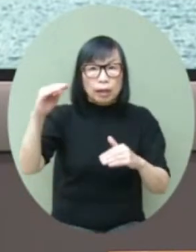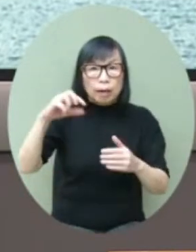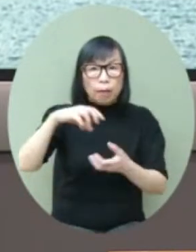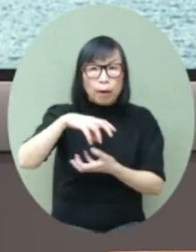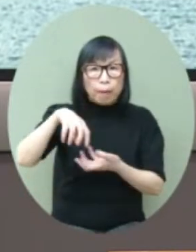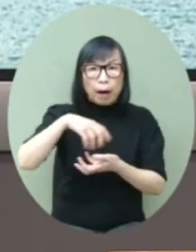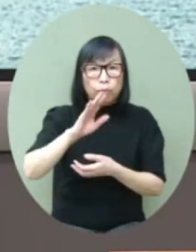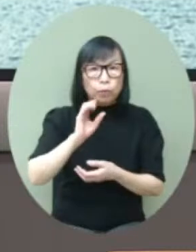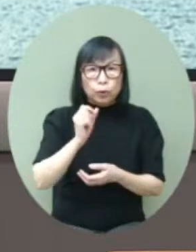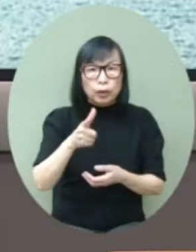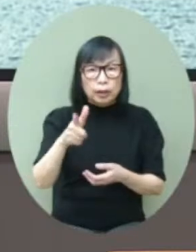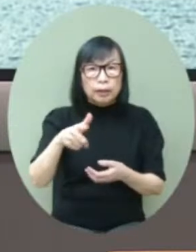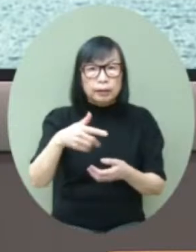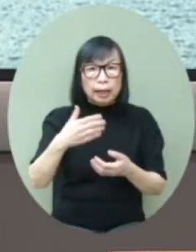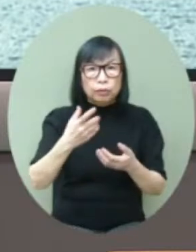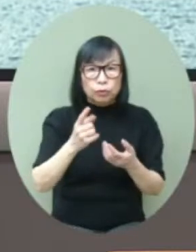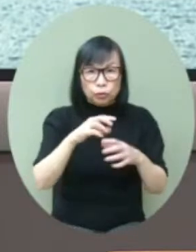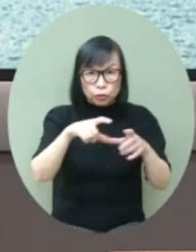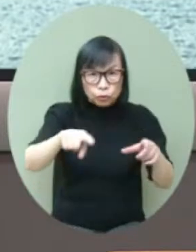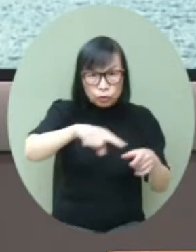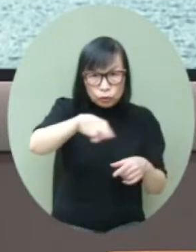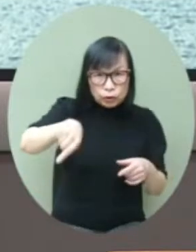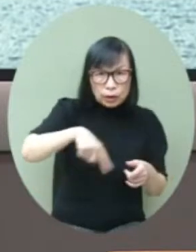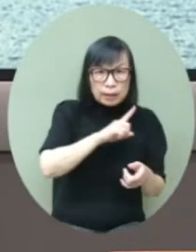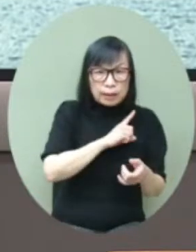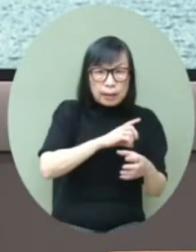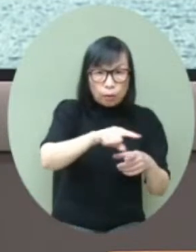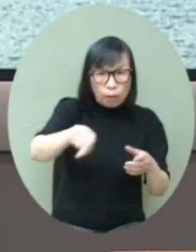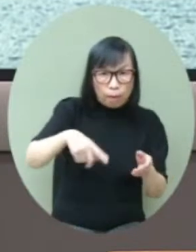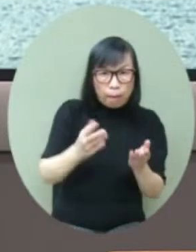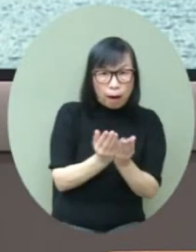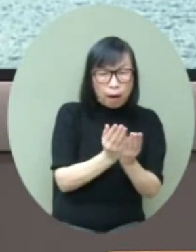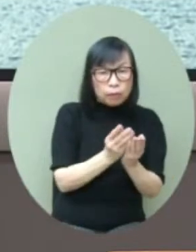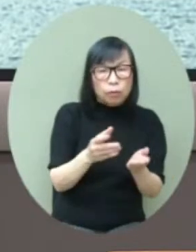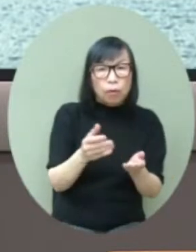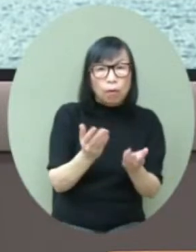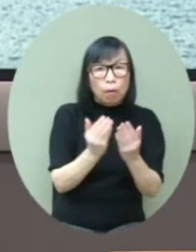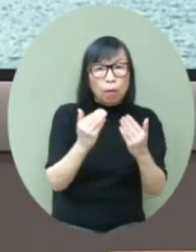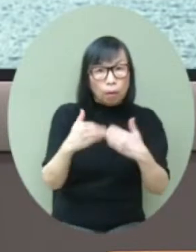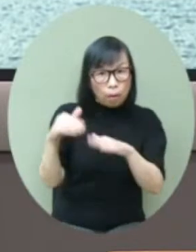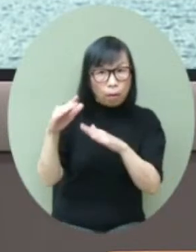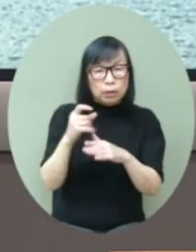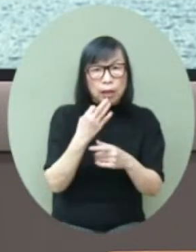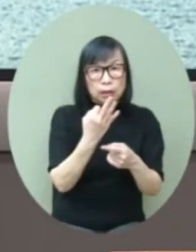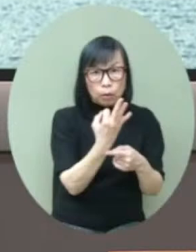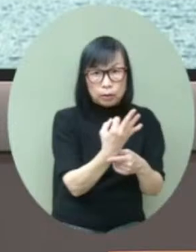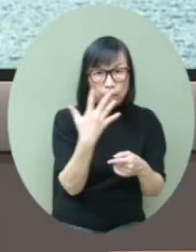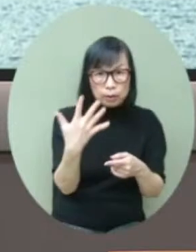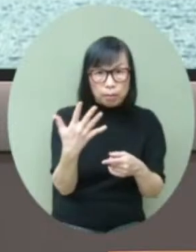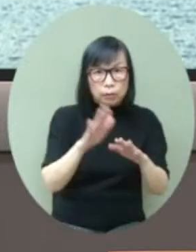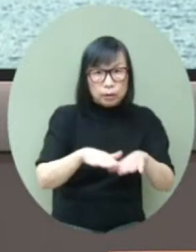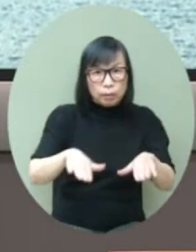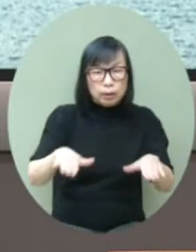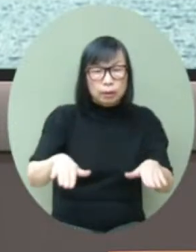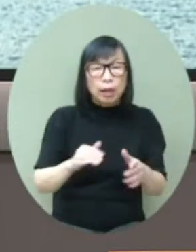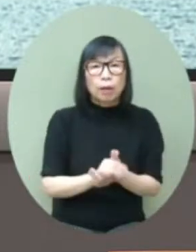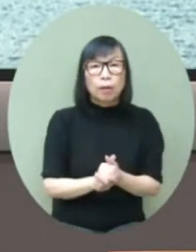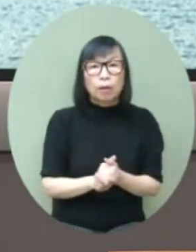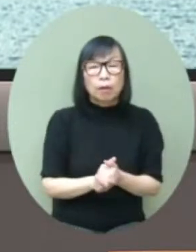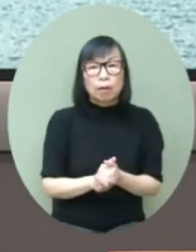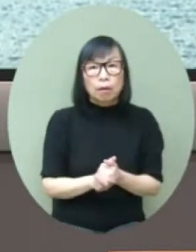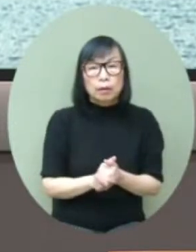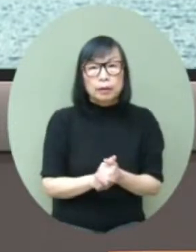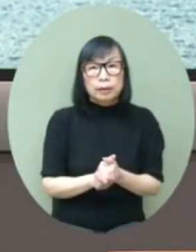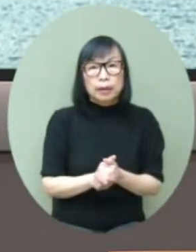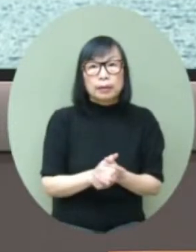in the PM, and so the child would only be attending school with the same pupils